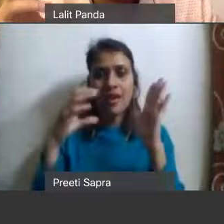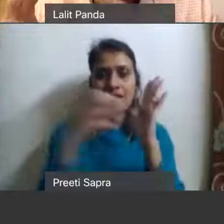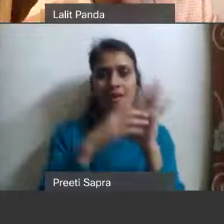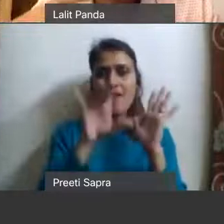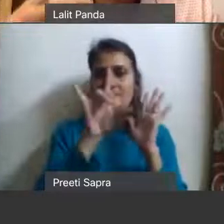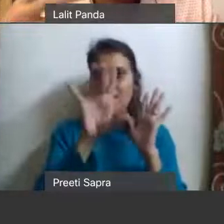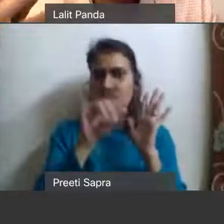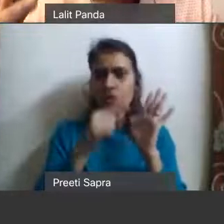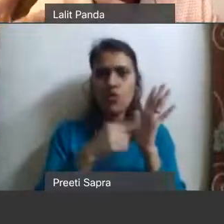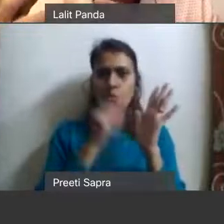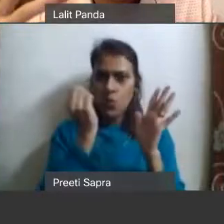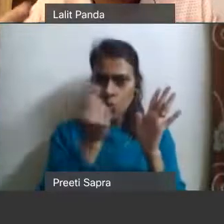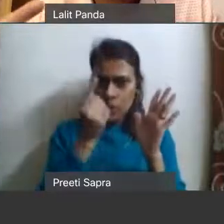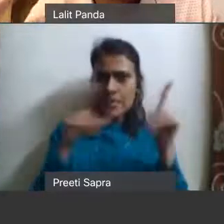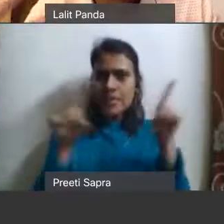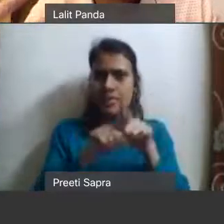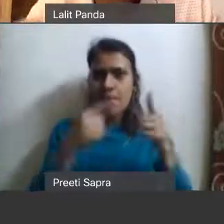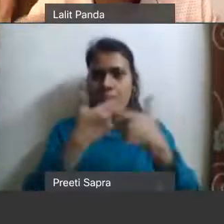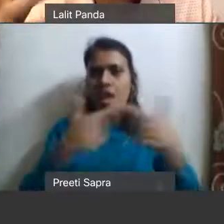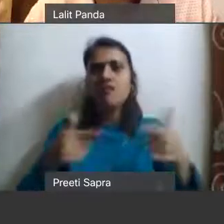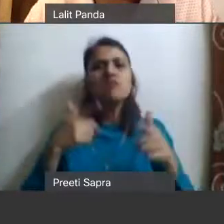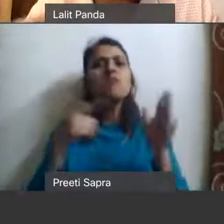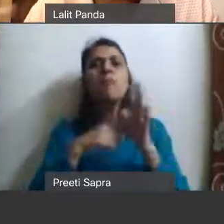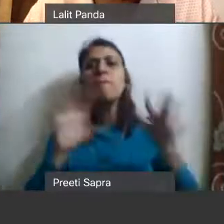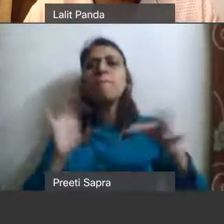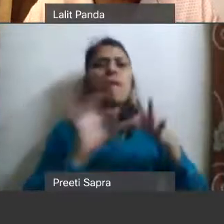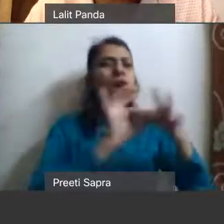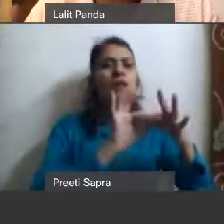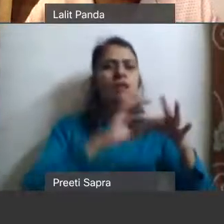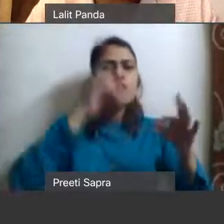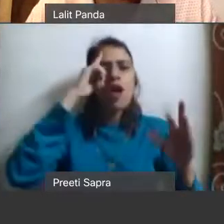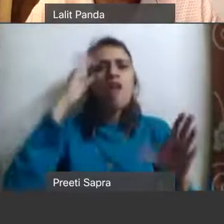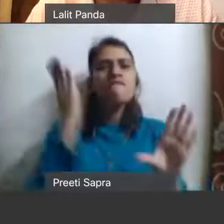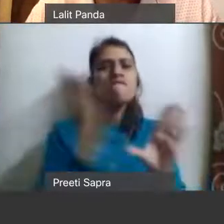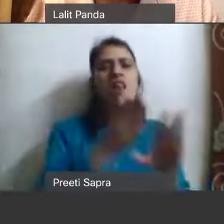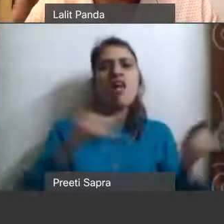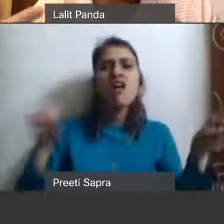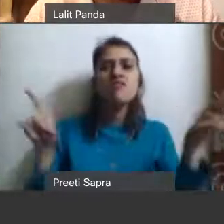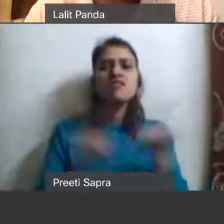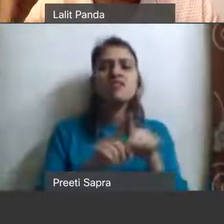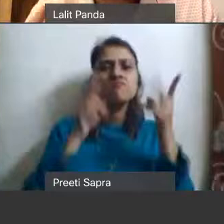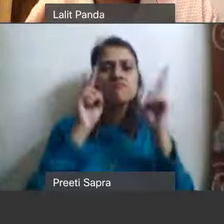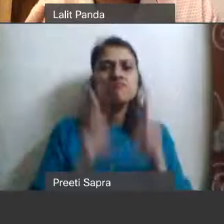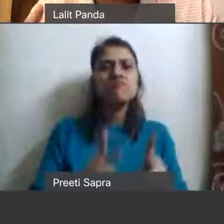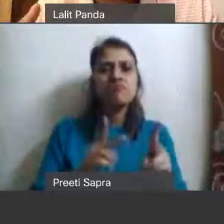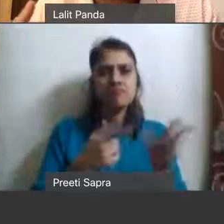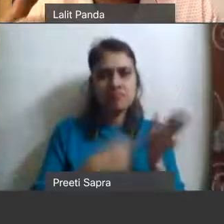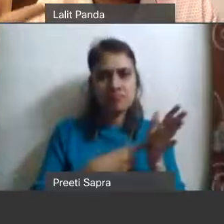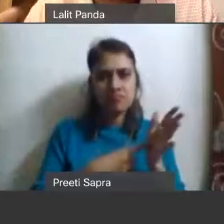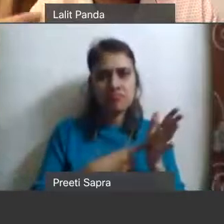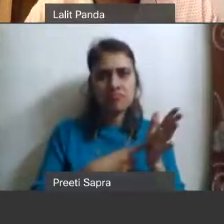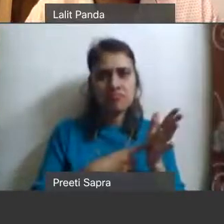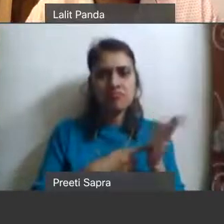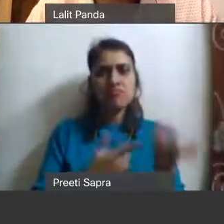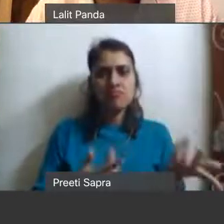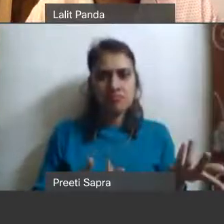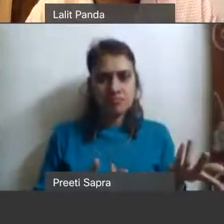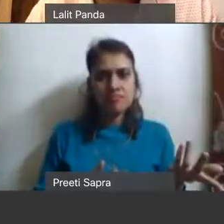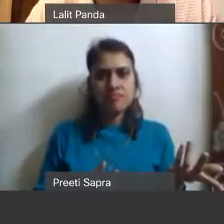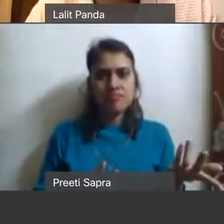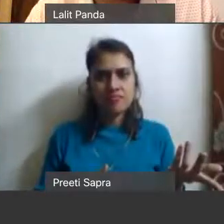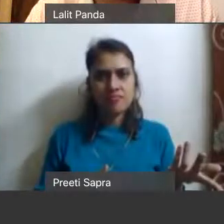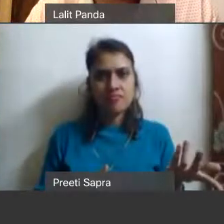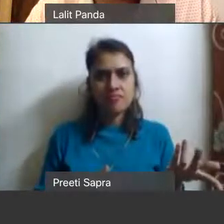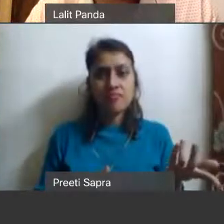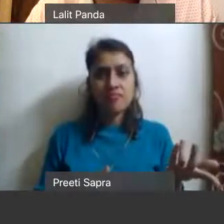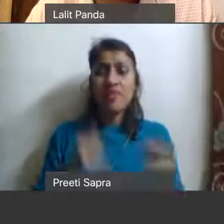already uses this language of stereotyping, which has recently come up in cases related to adultery, related to